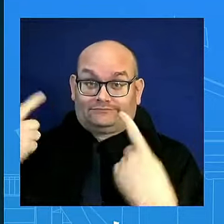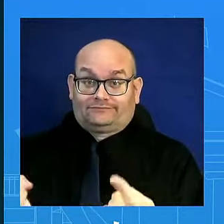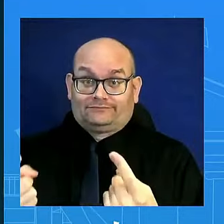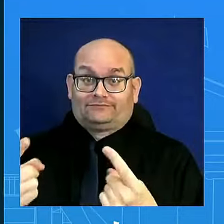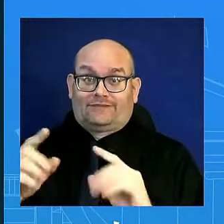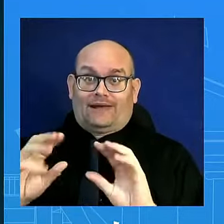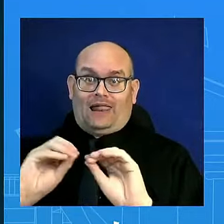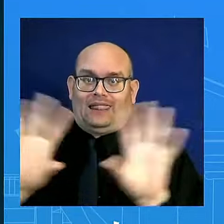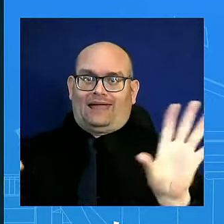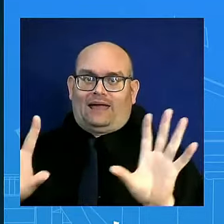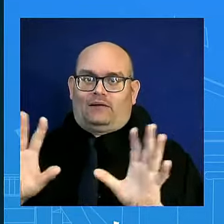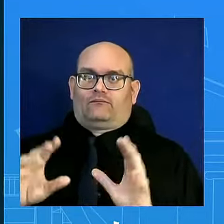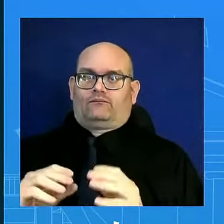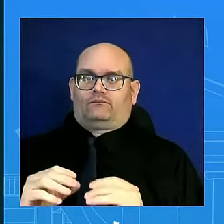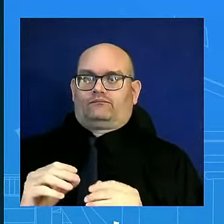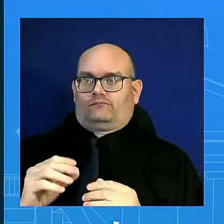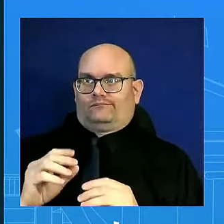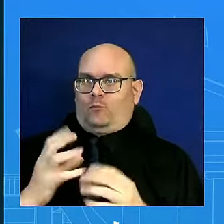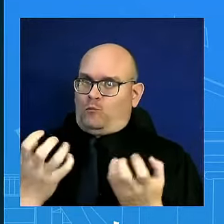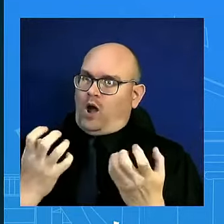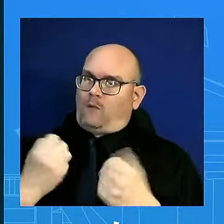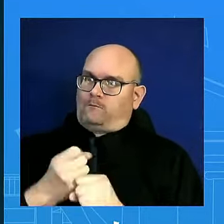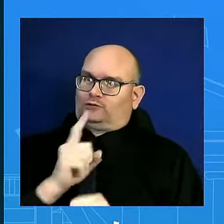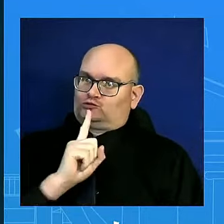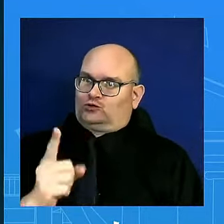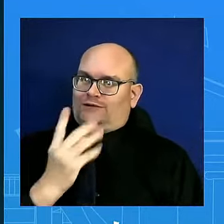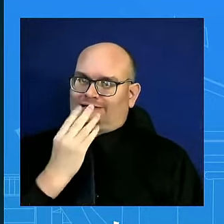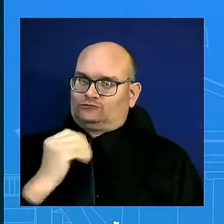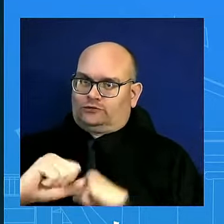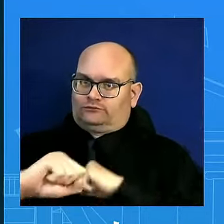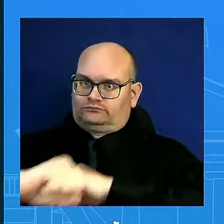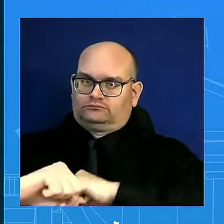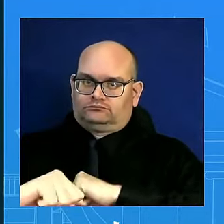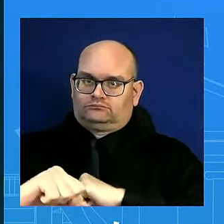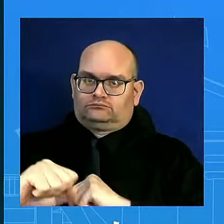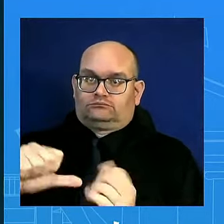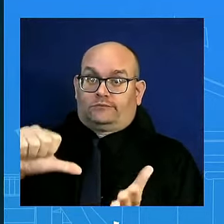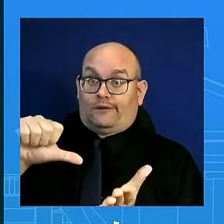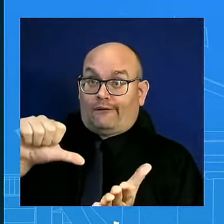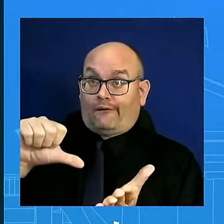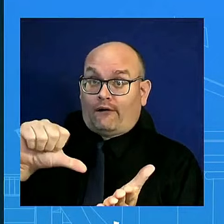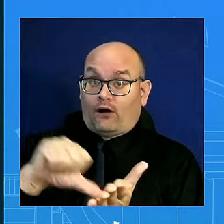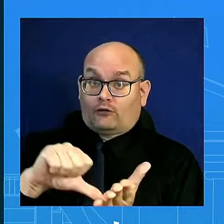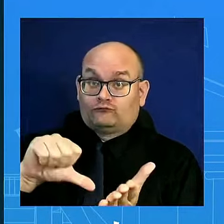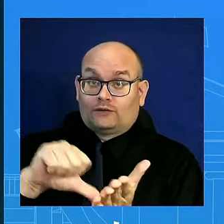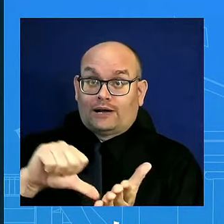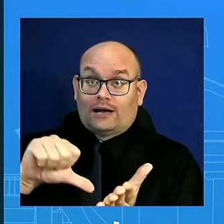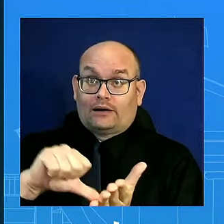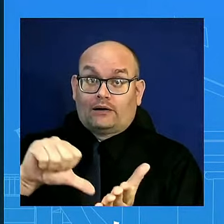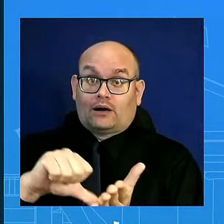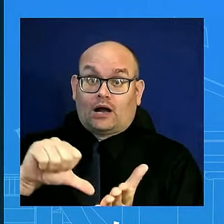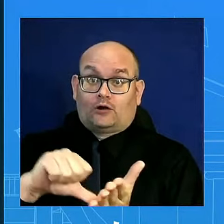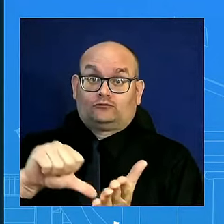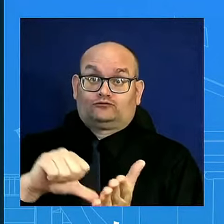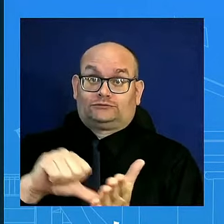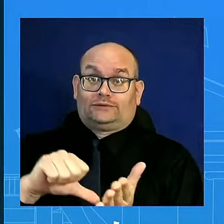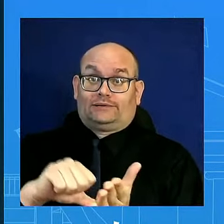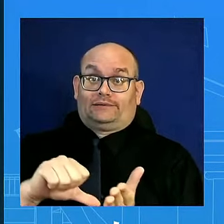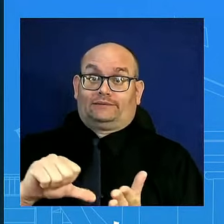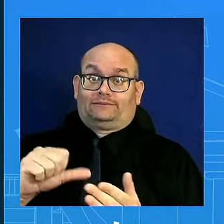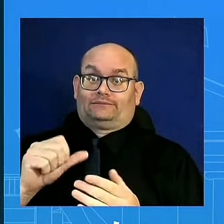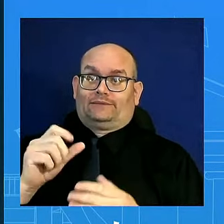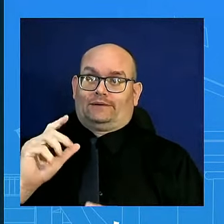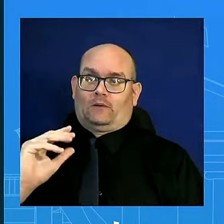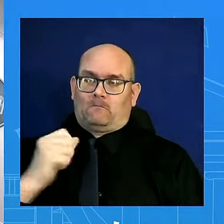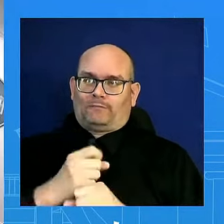so when we send messages to Iran, it is within our interest, and I'll just leave it there.